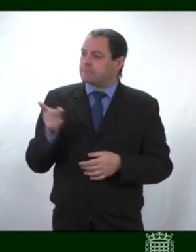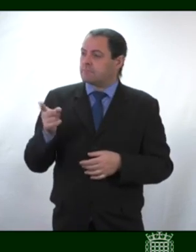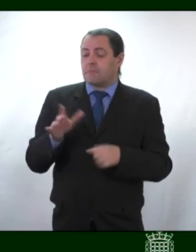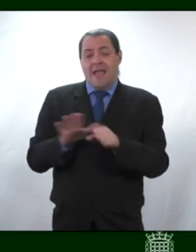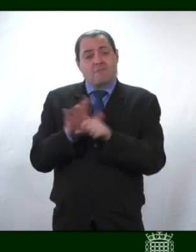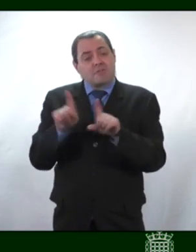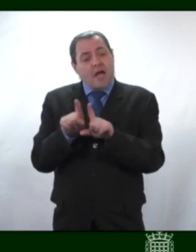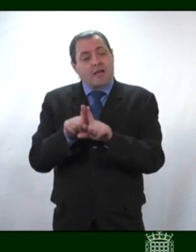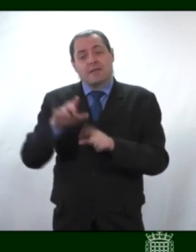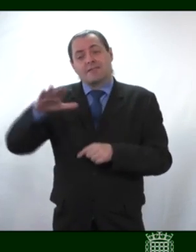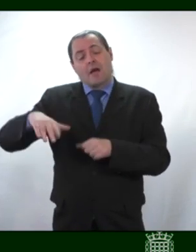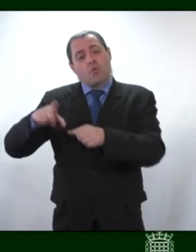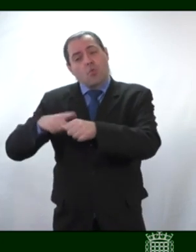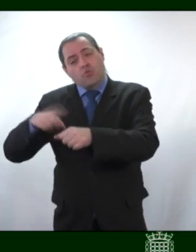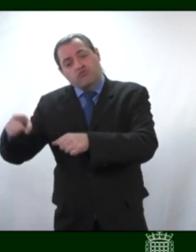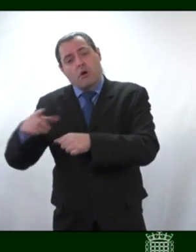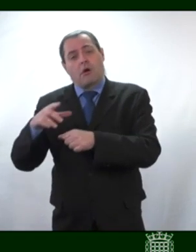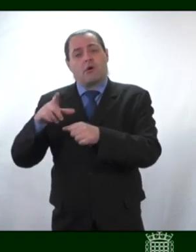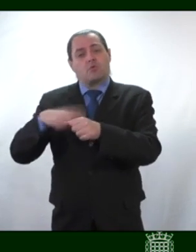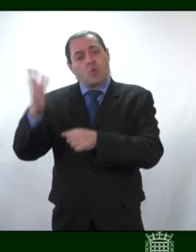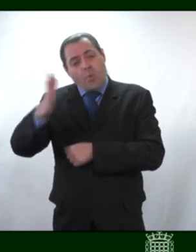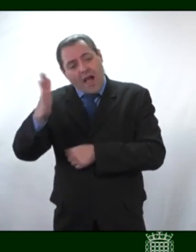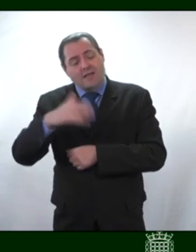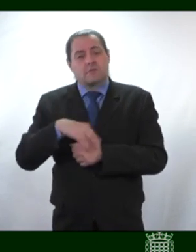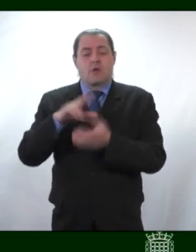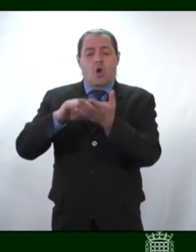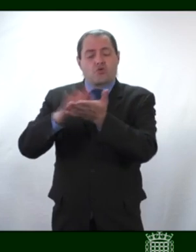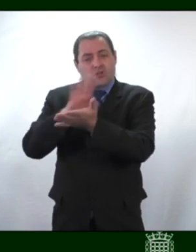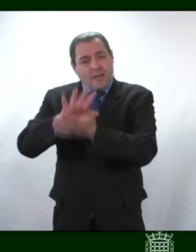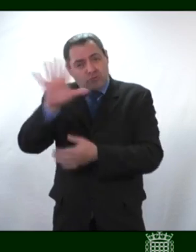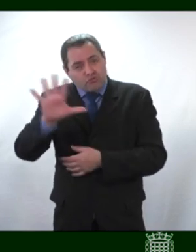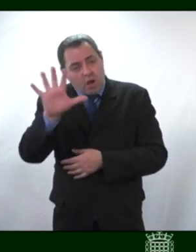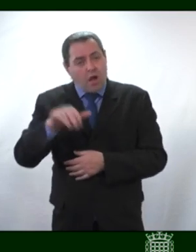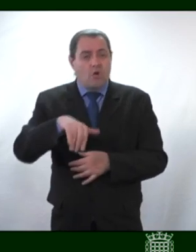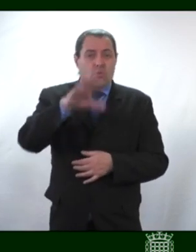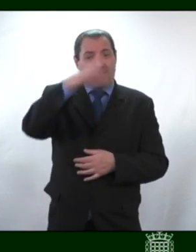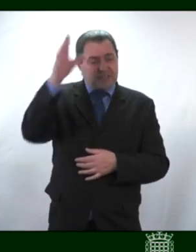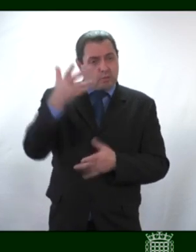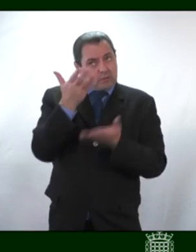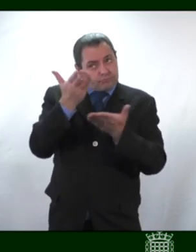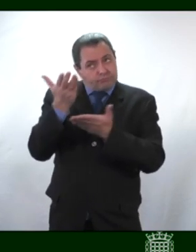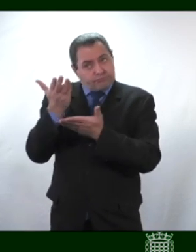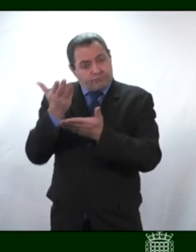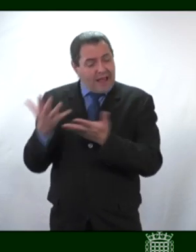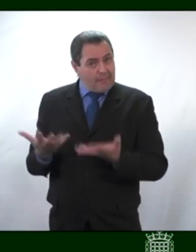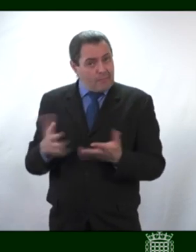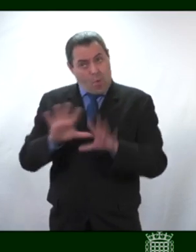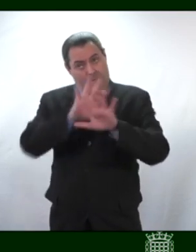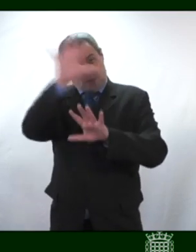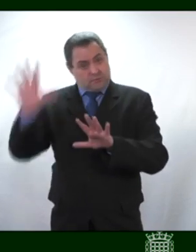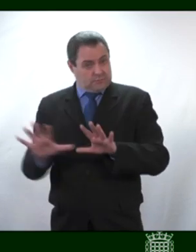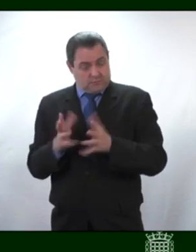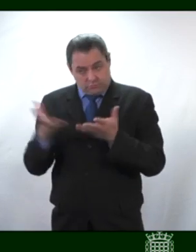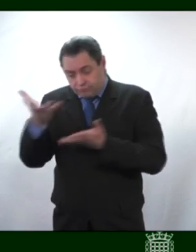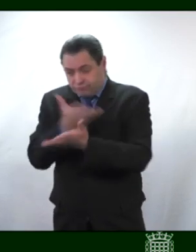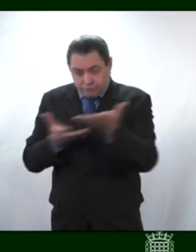Yorkshire, like the North East, like Nottinghamshire, that we're already in discussions with. Those discussions right across the board